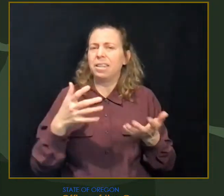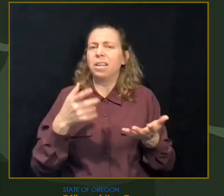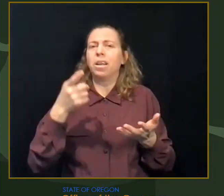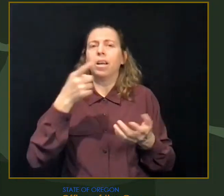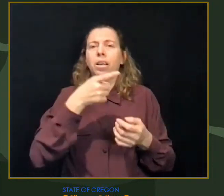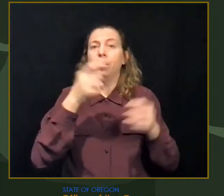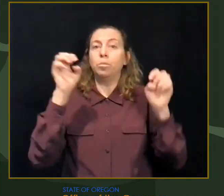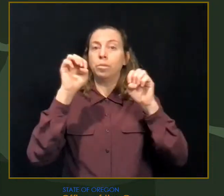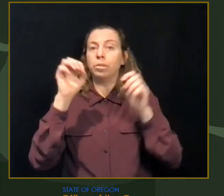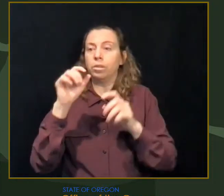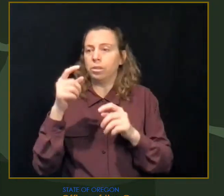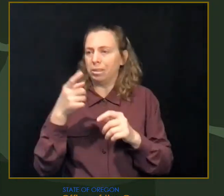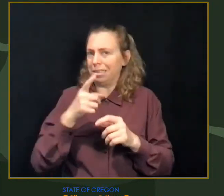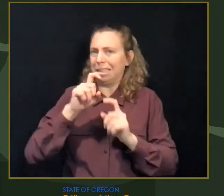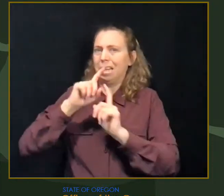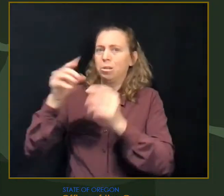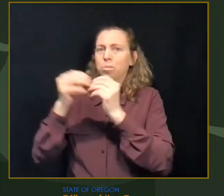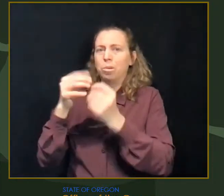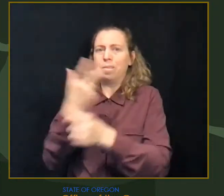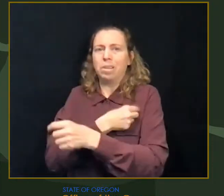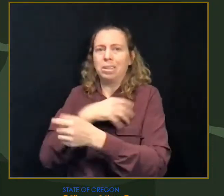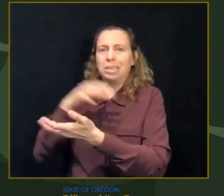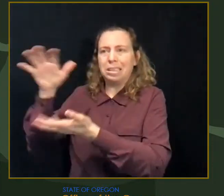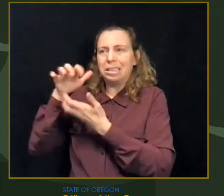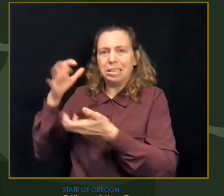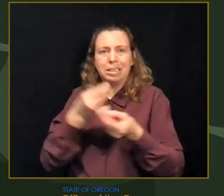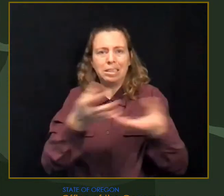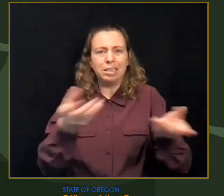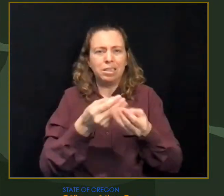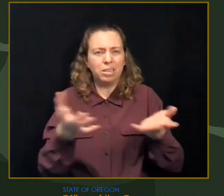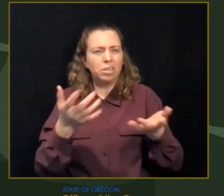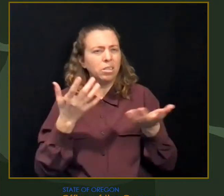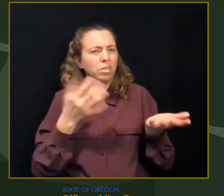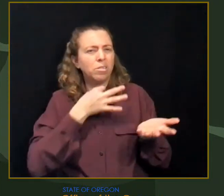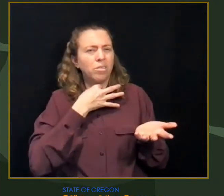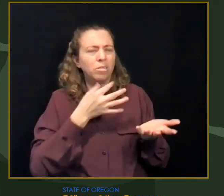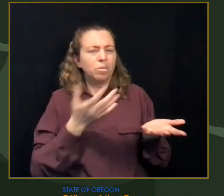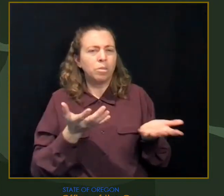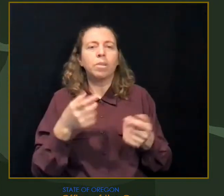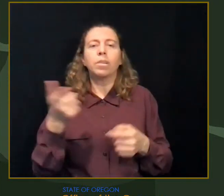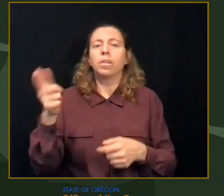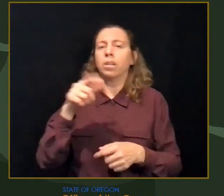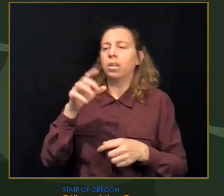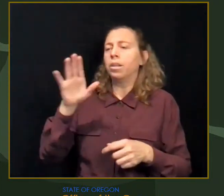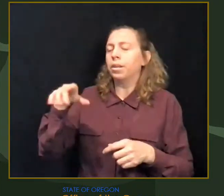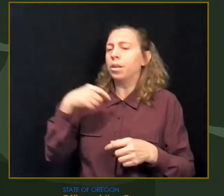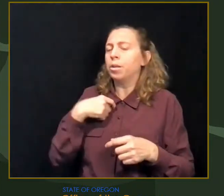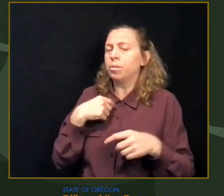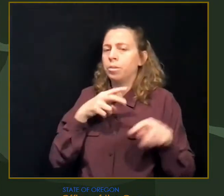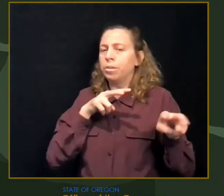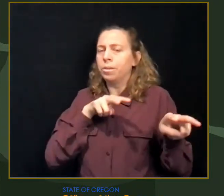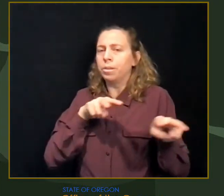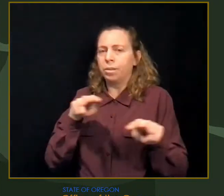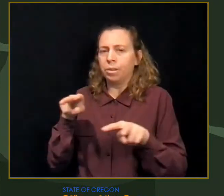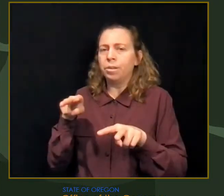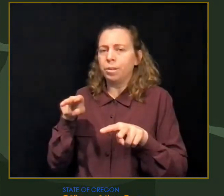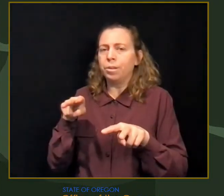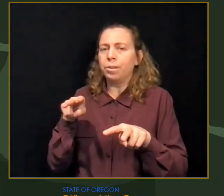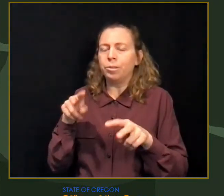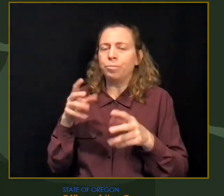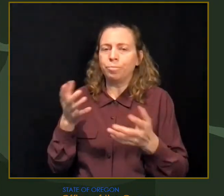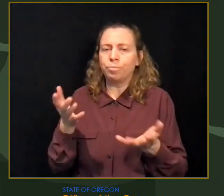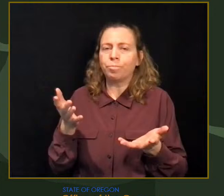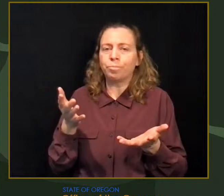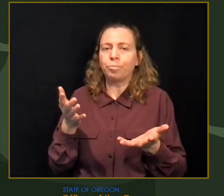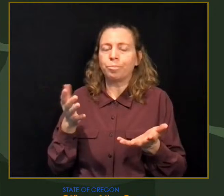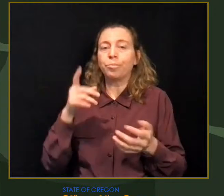tools that we have. To my knowledge, there are prohibitions on folks blocking access